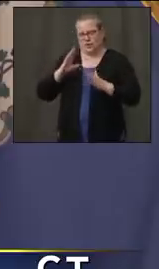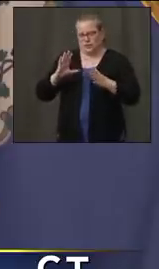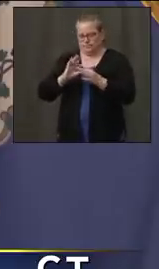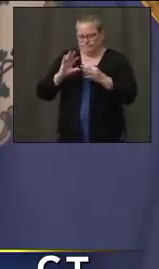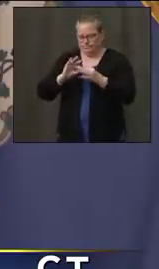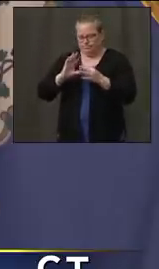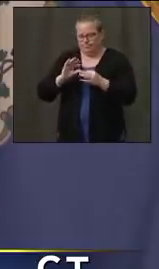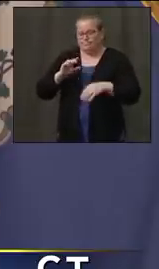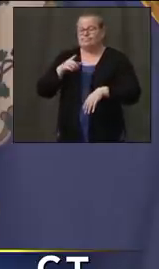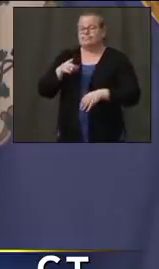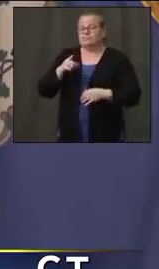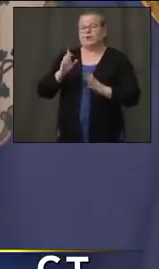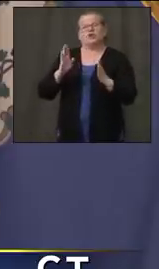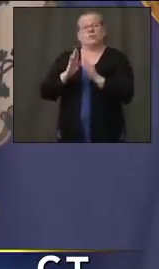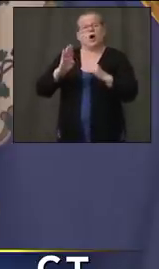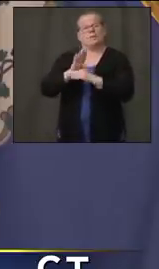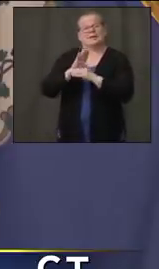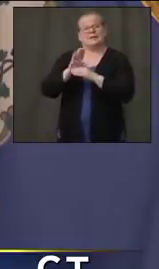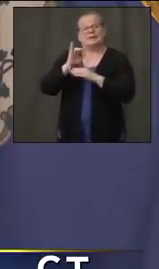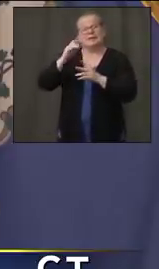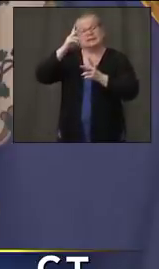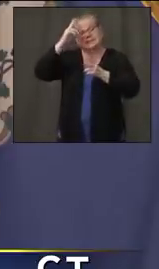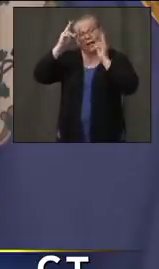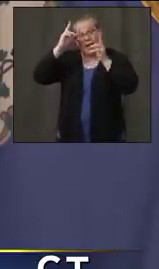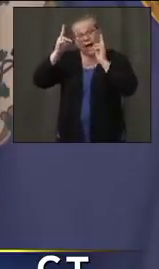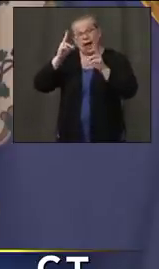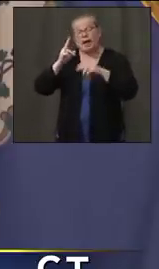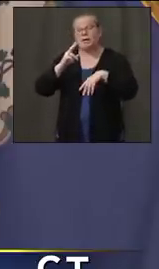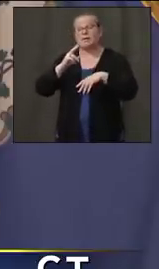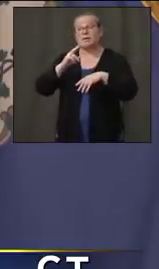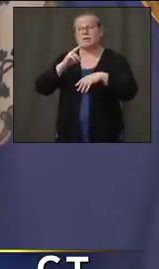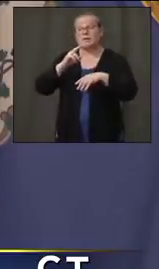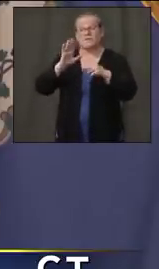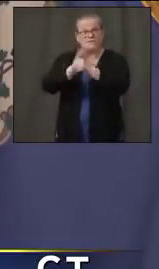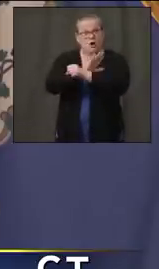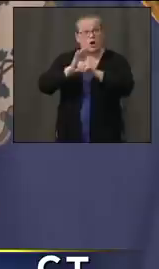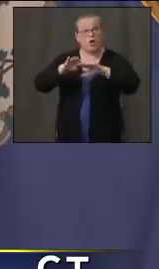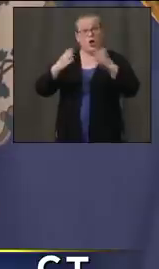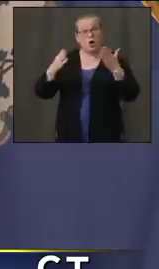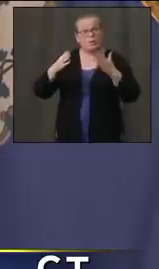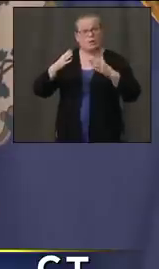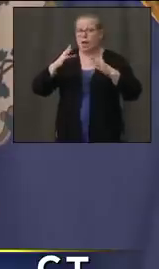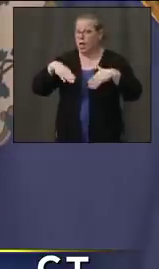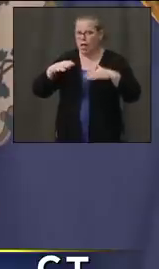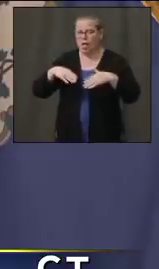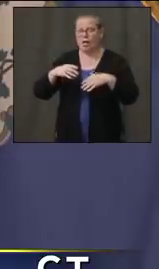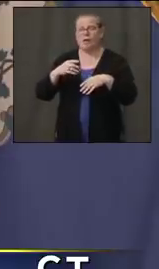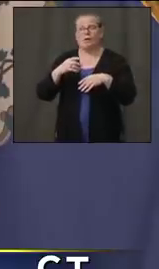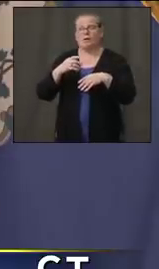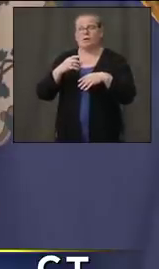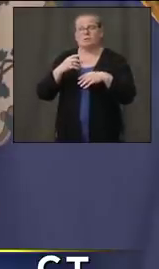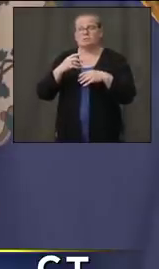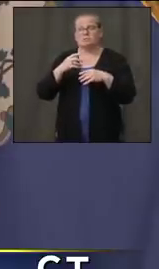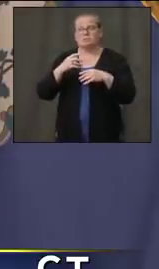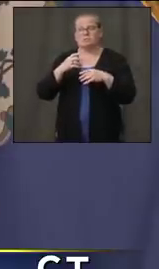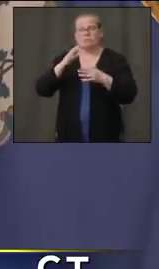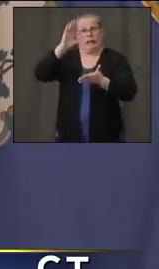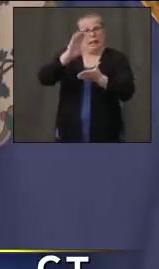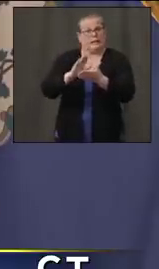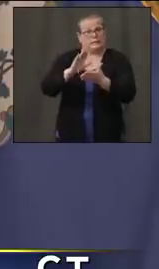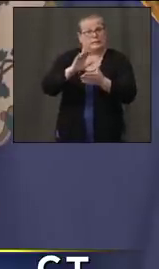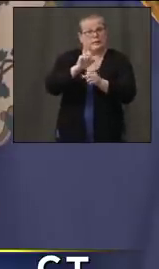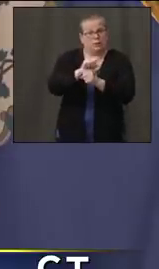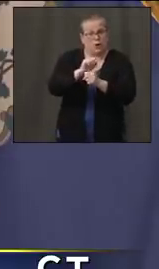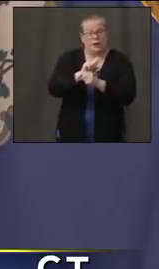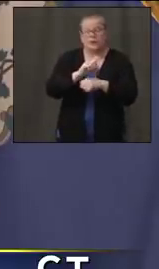half capacity if everybody comes back as scheduled. My hunch is they won't come back. That would give you as an employer